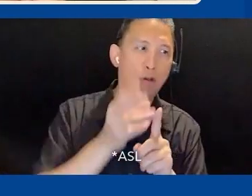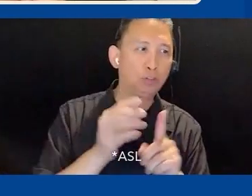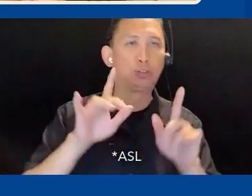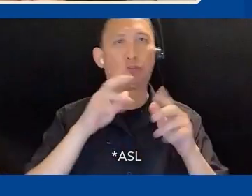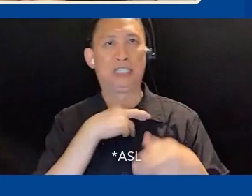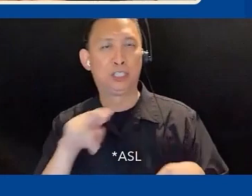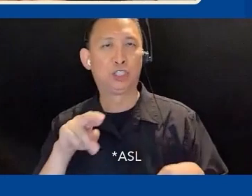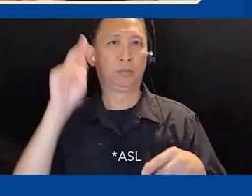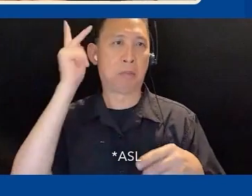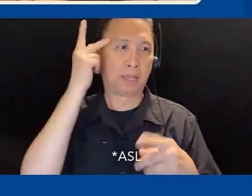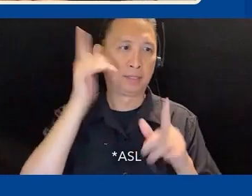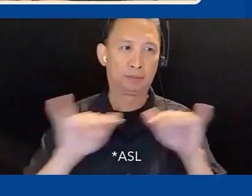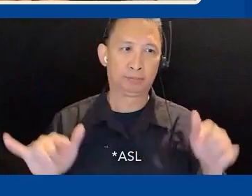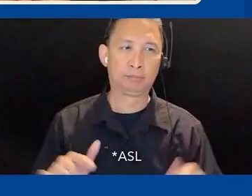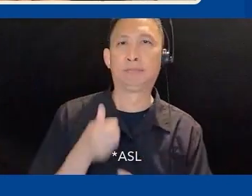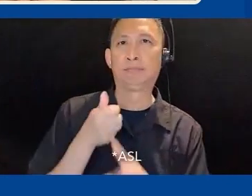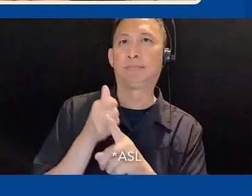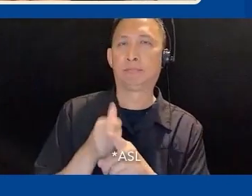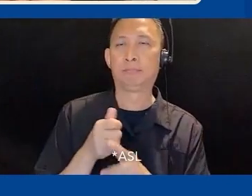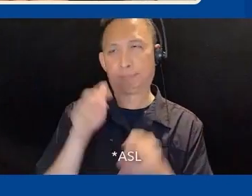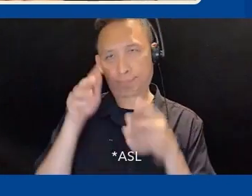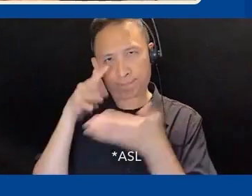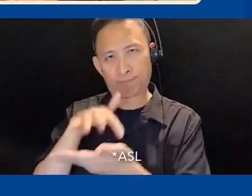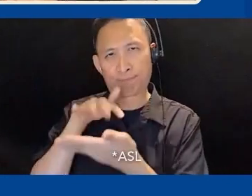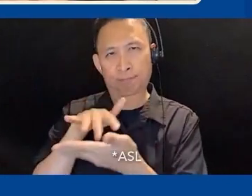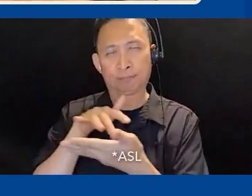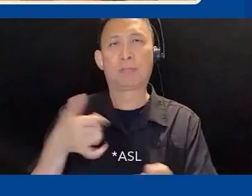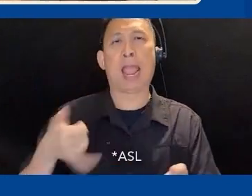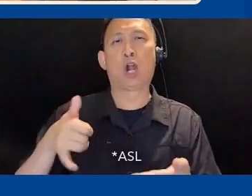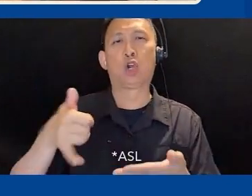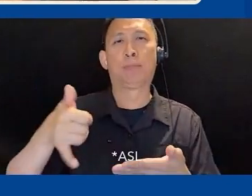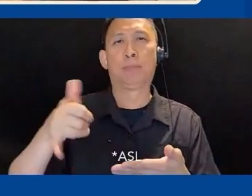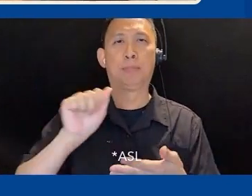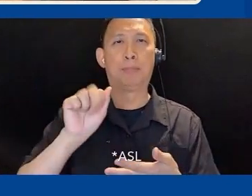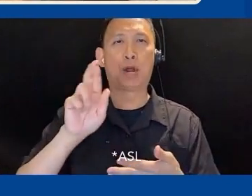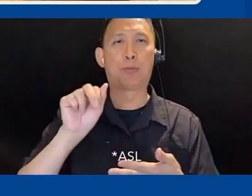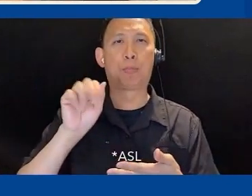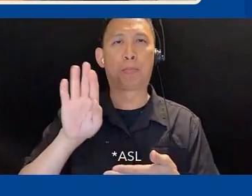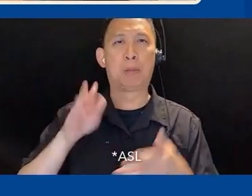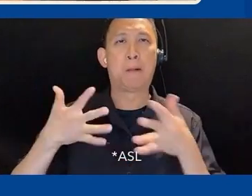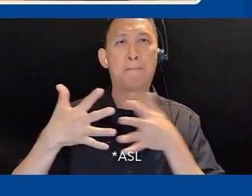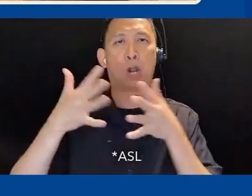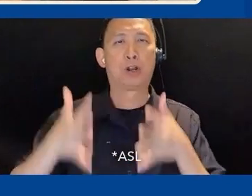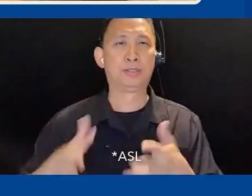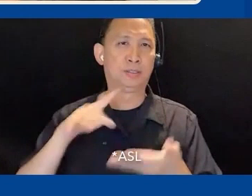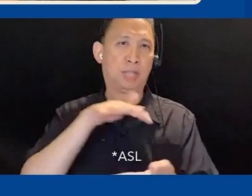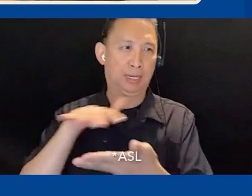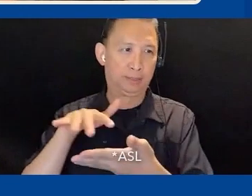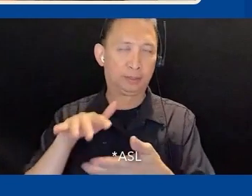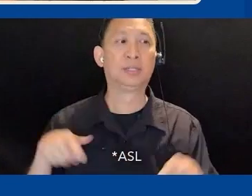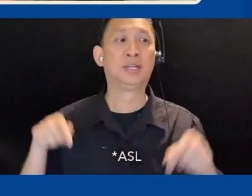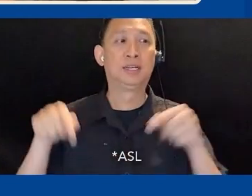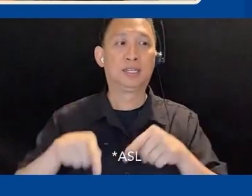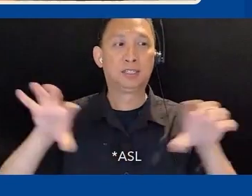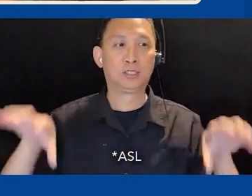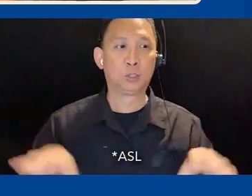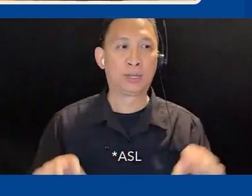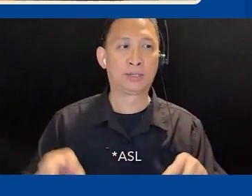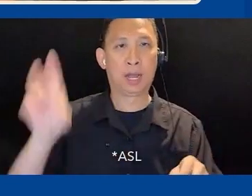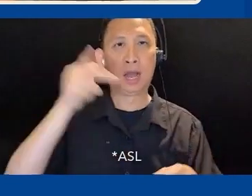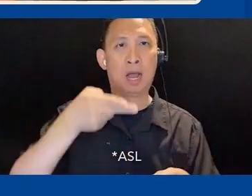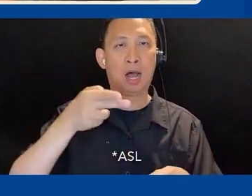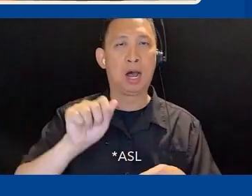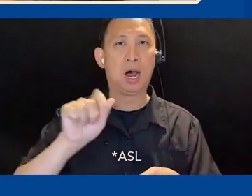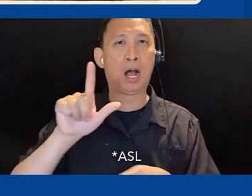manager at the Center for Arab American Studies, he's working on a collaborative multimedia project titled Halal Metropolis that centers on